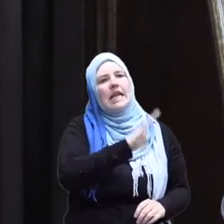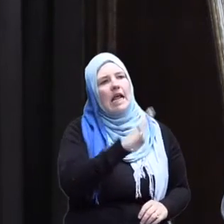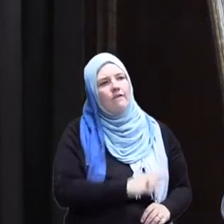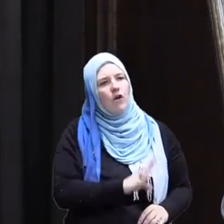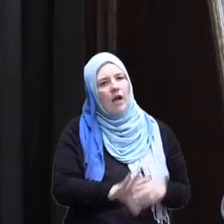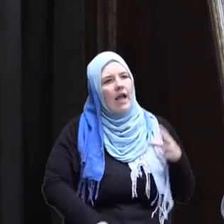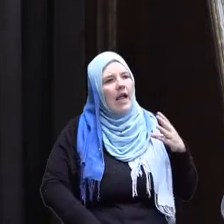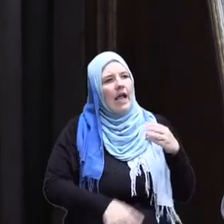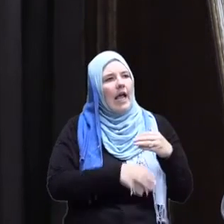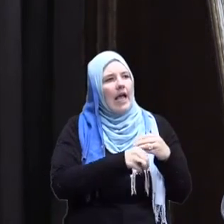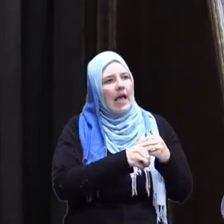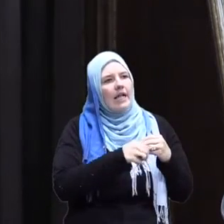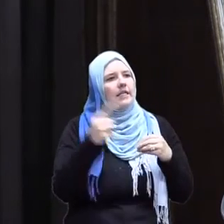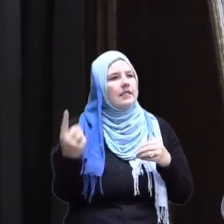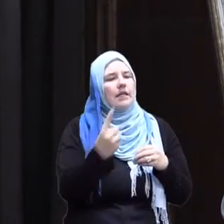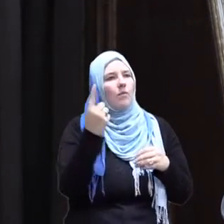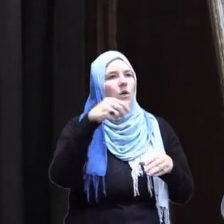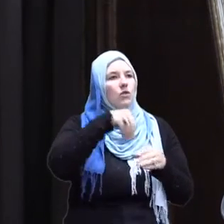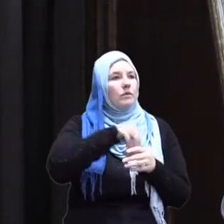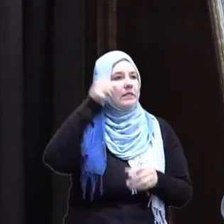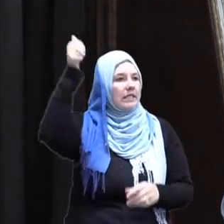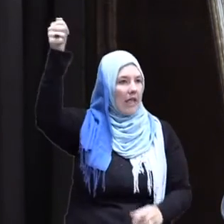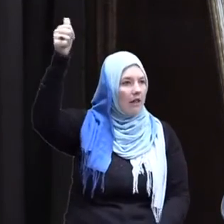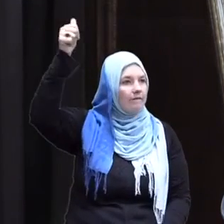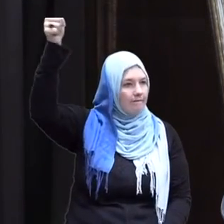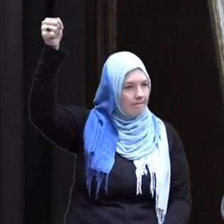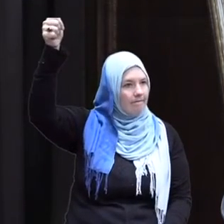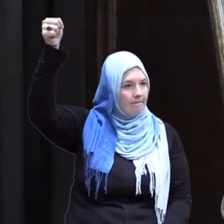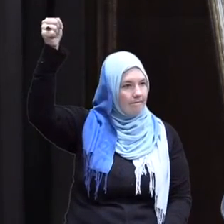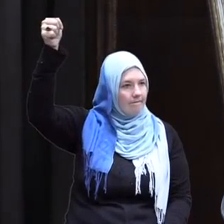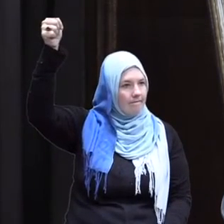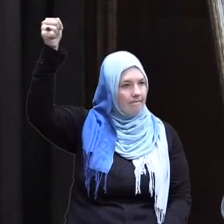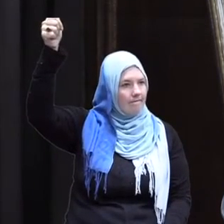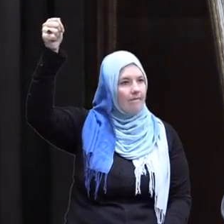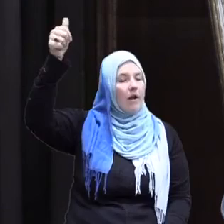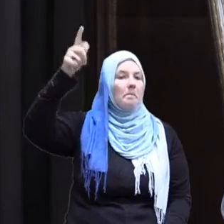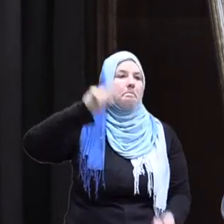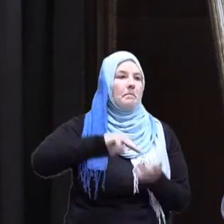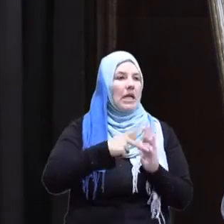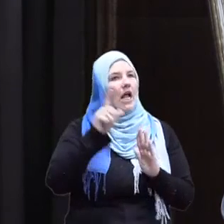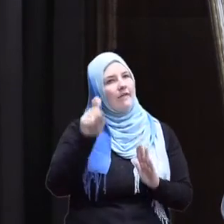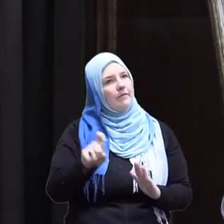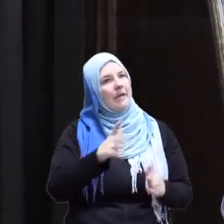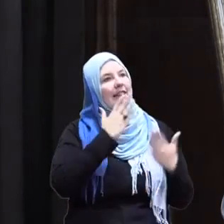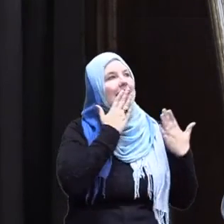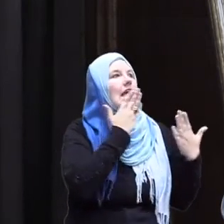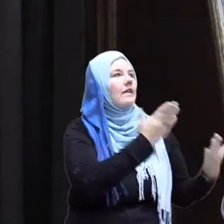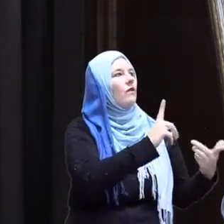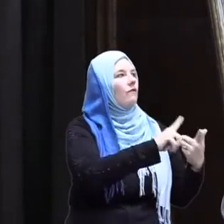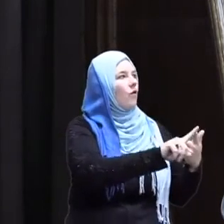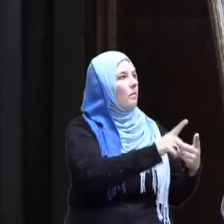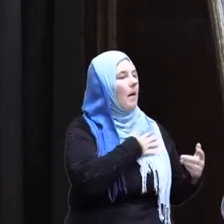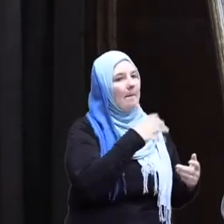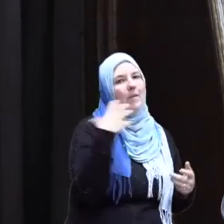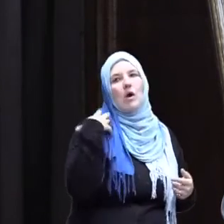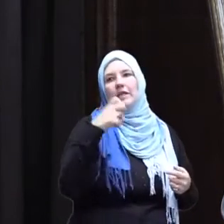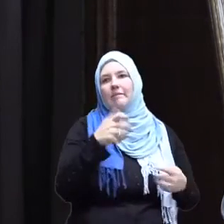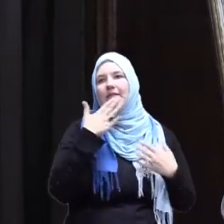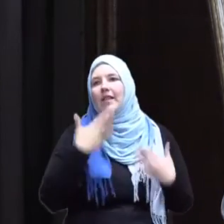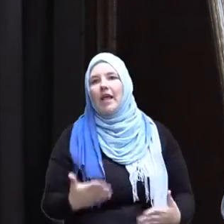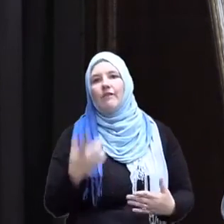to Himself in the Quran in terms of offering gratitude except